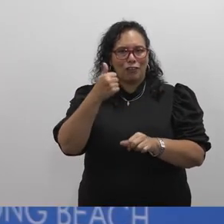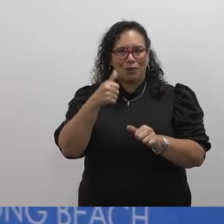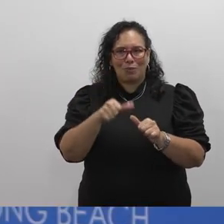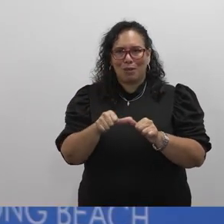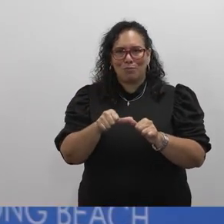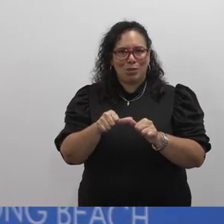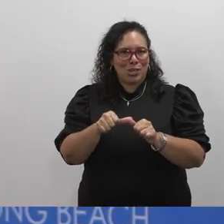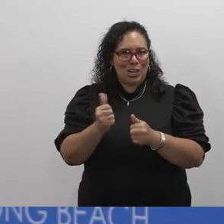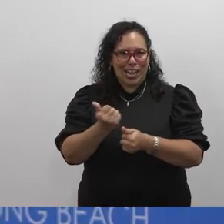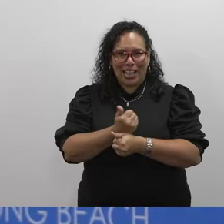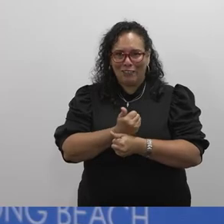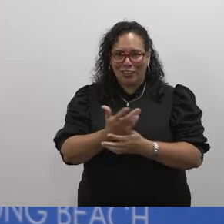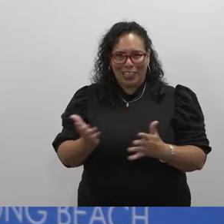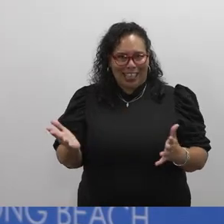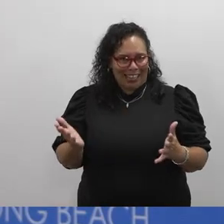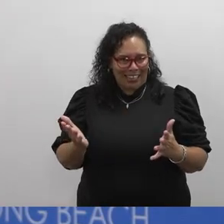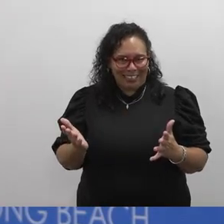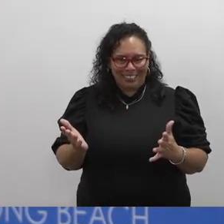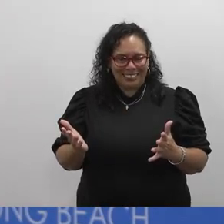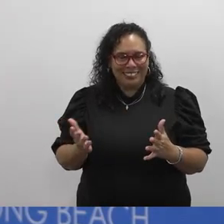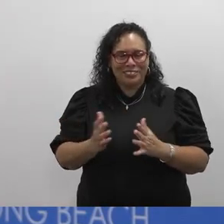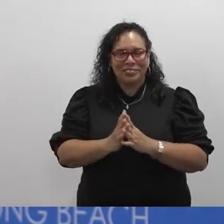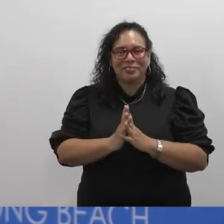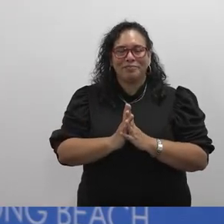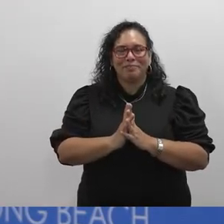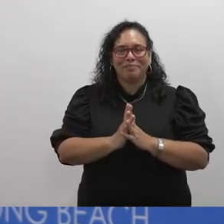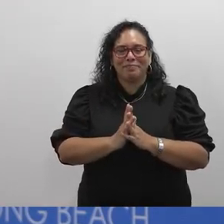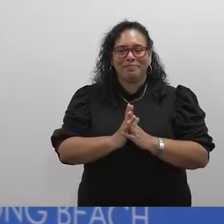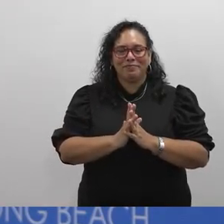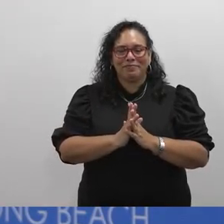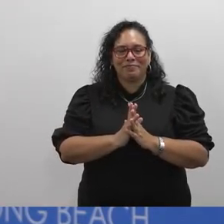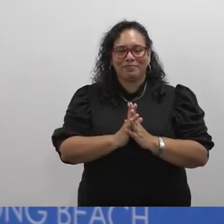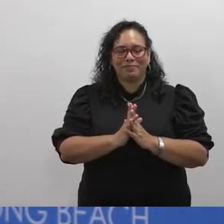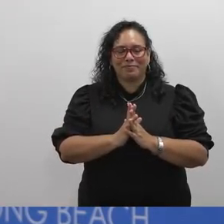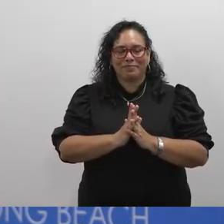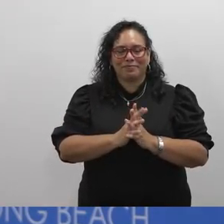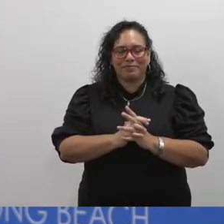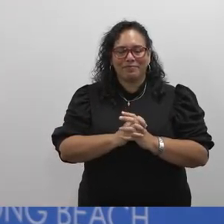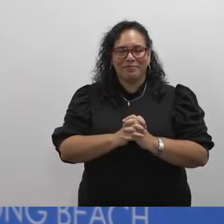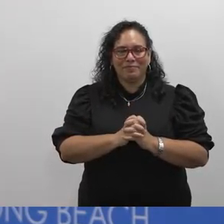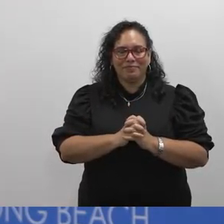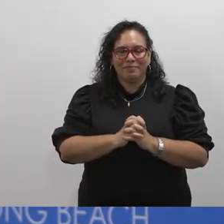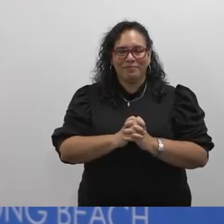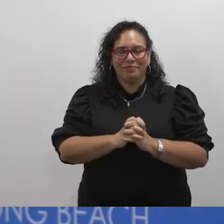last piece of these moments. And I think that they have